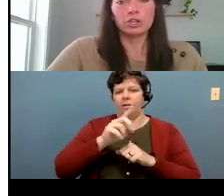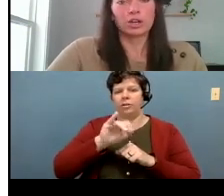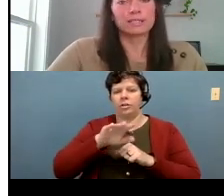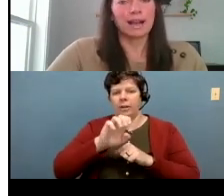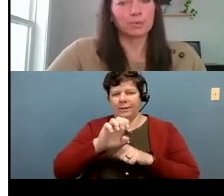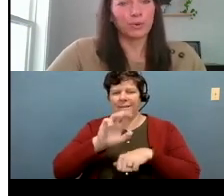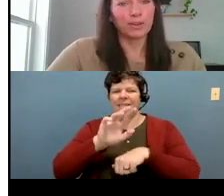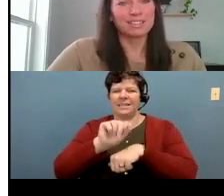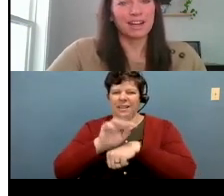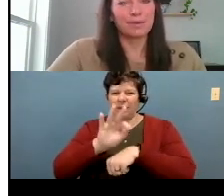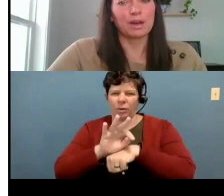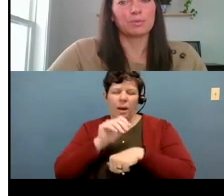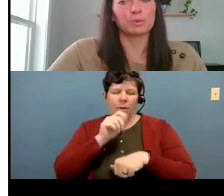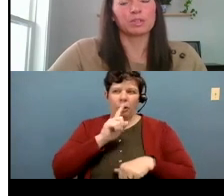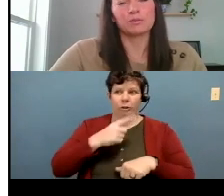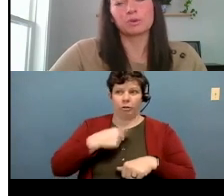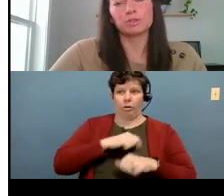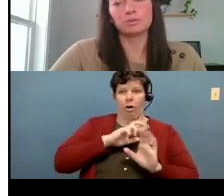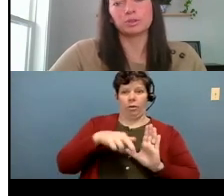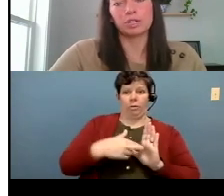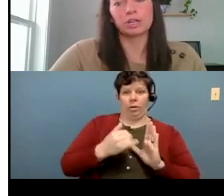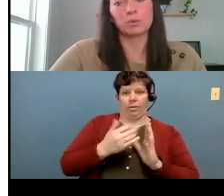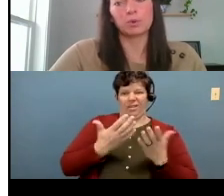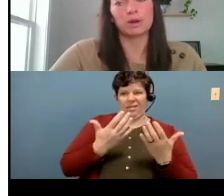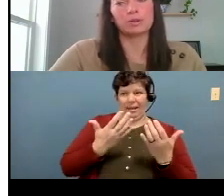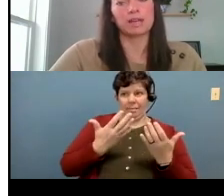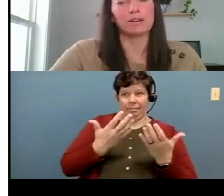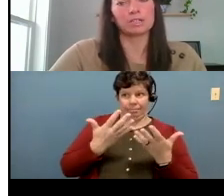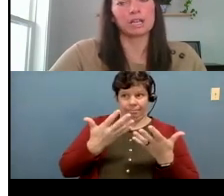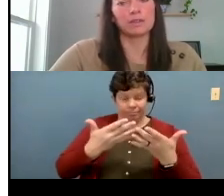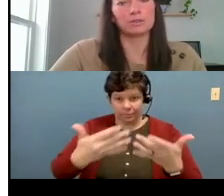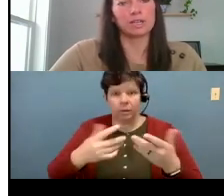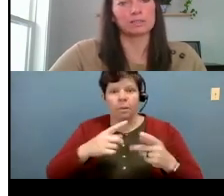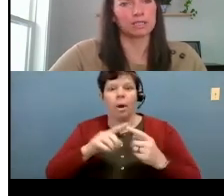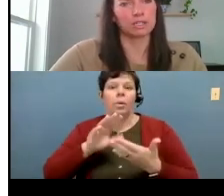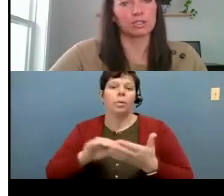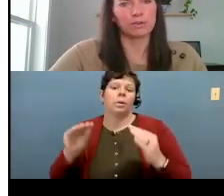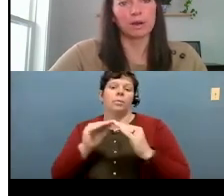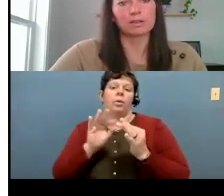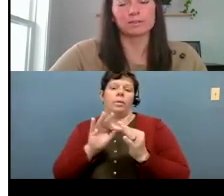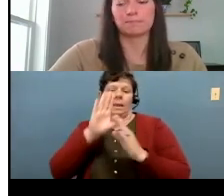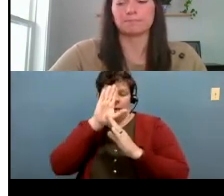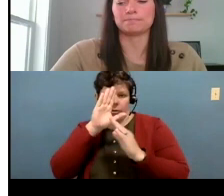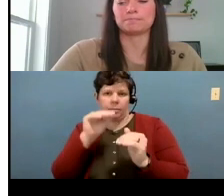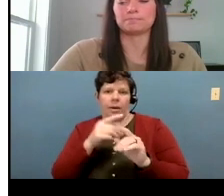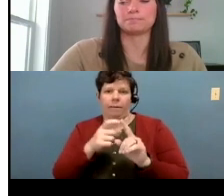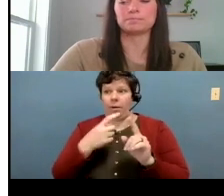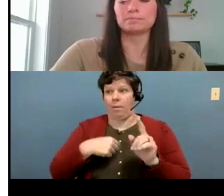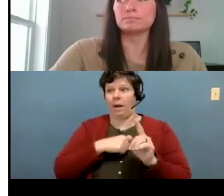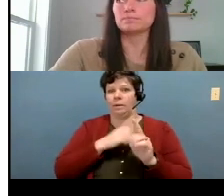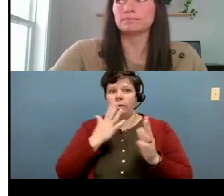sure our exact role at this time, but we're looking forward to learning more about those efforts and those expectations from us.